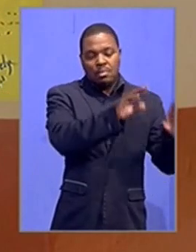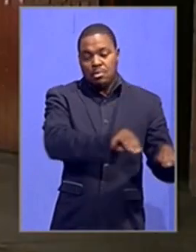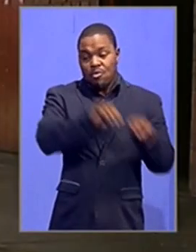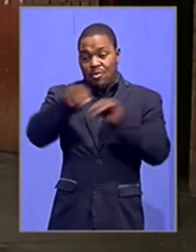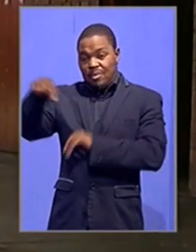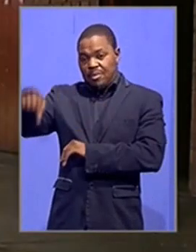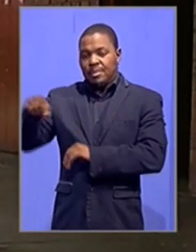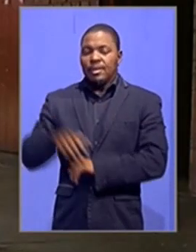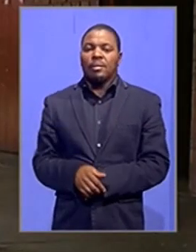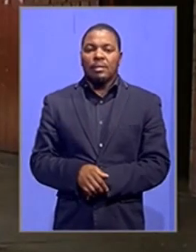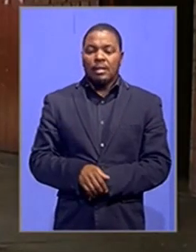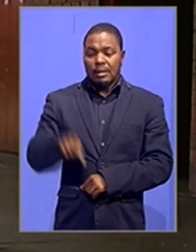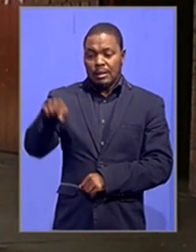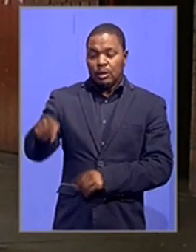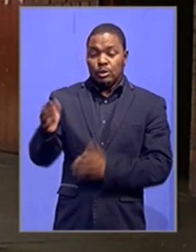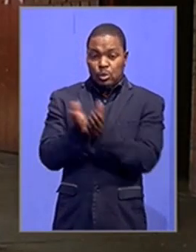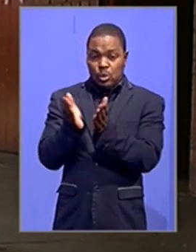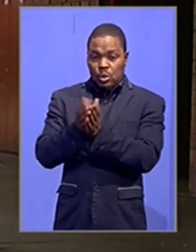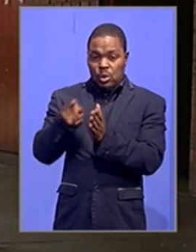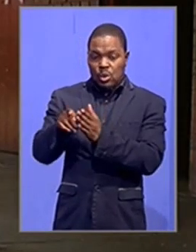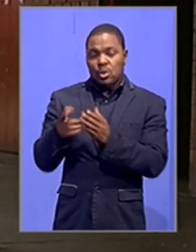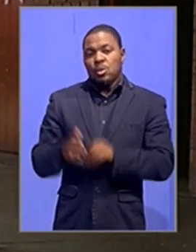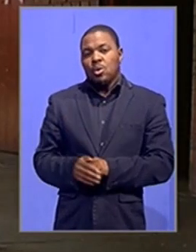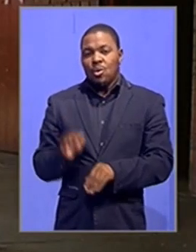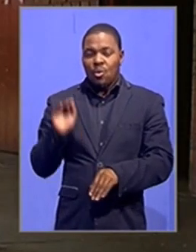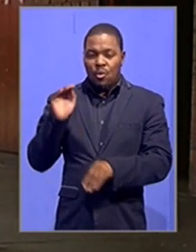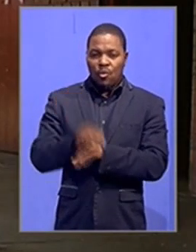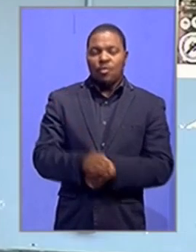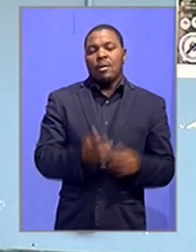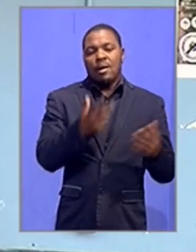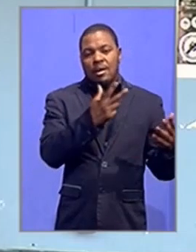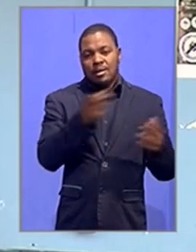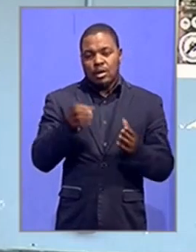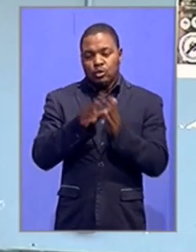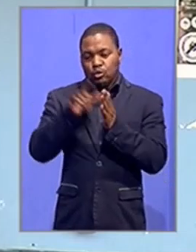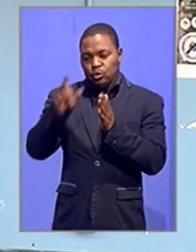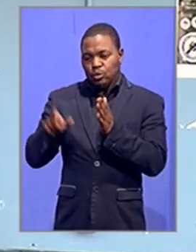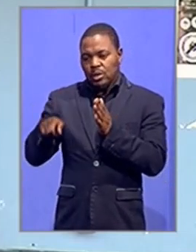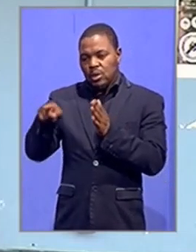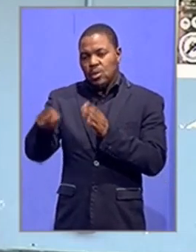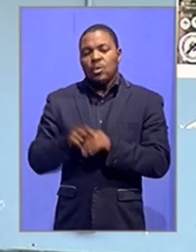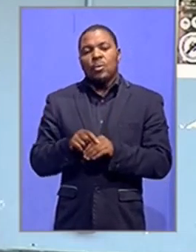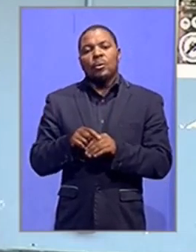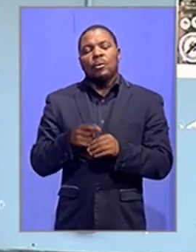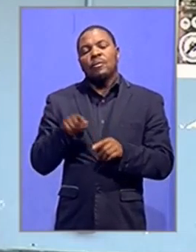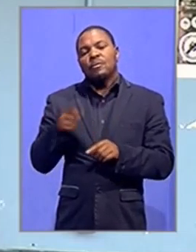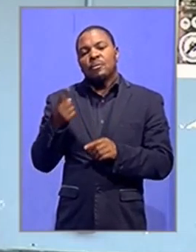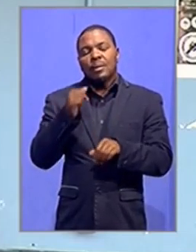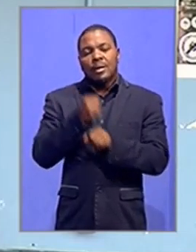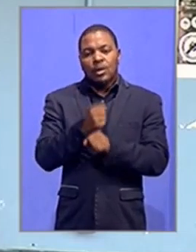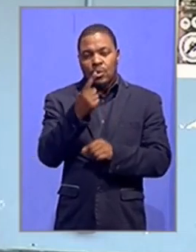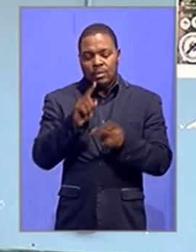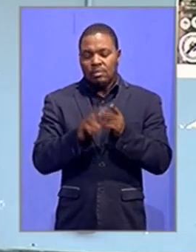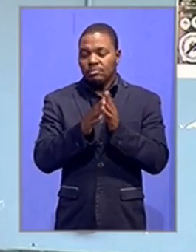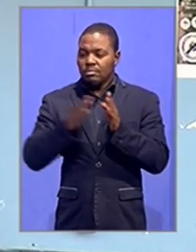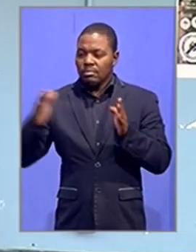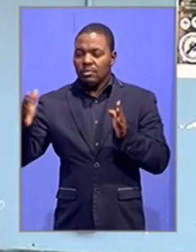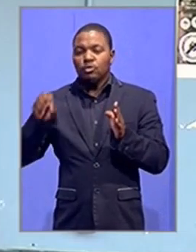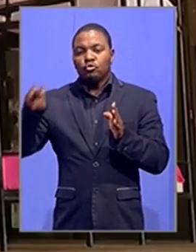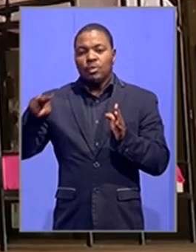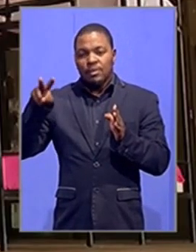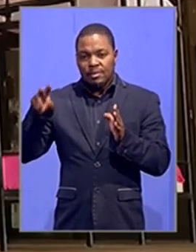nakwana. Sekolo sena se na le barutwana ba fetang 800 ba sehlopha sa pele ho isa ho sa